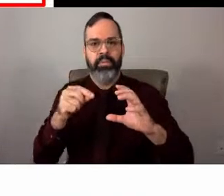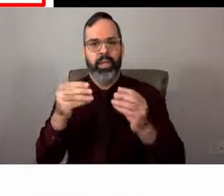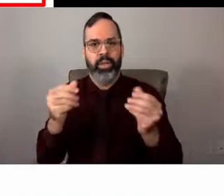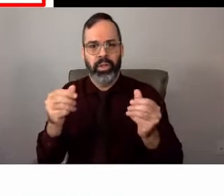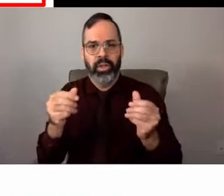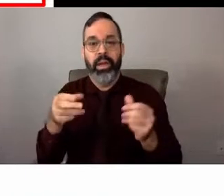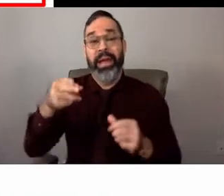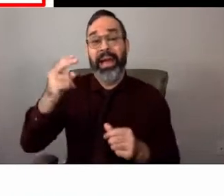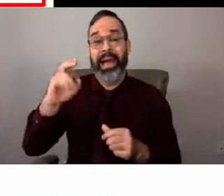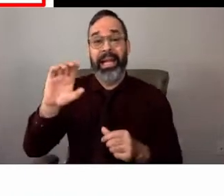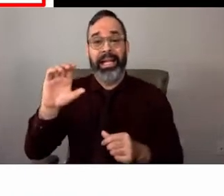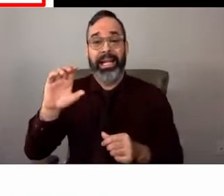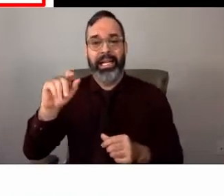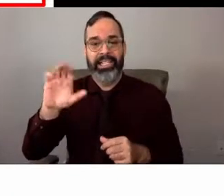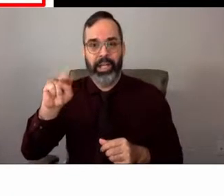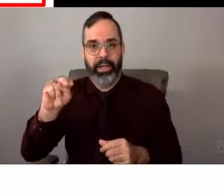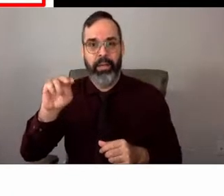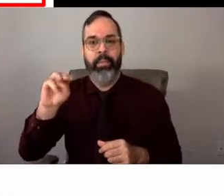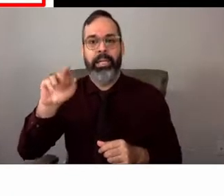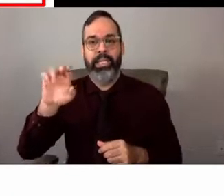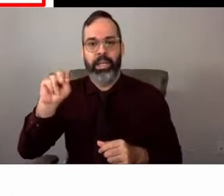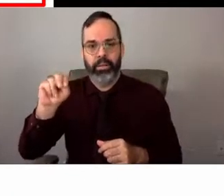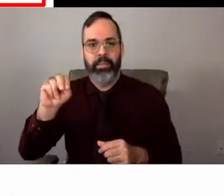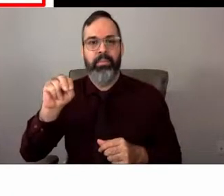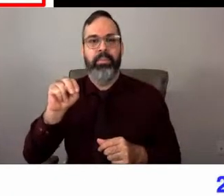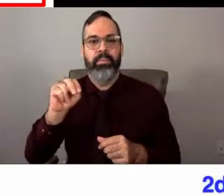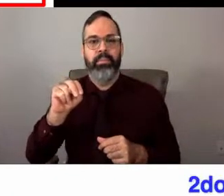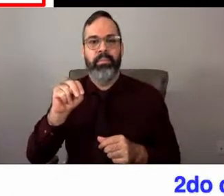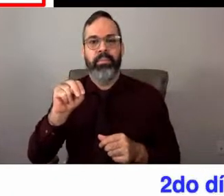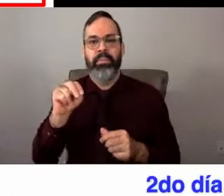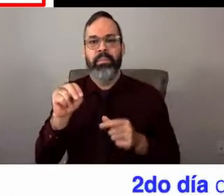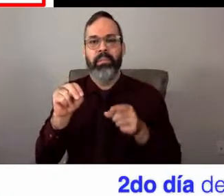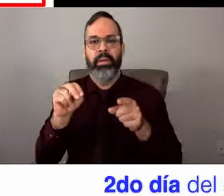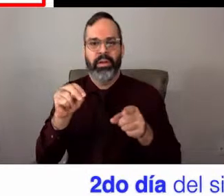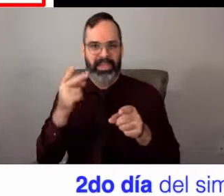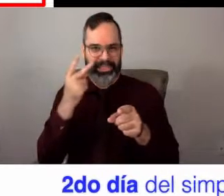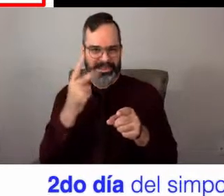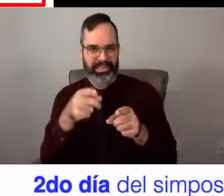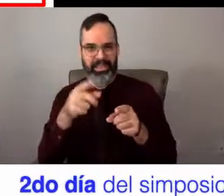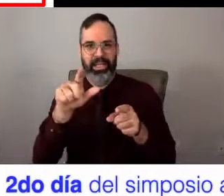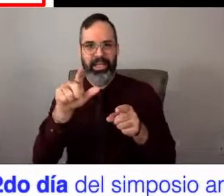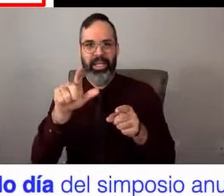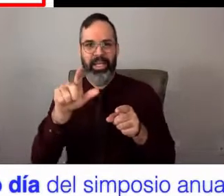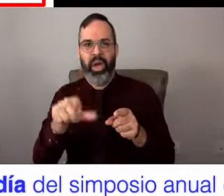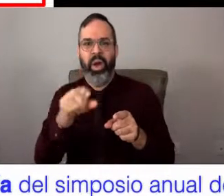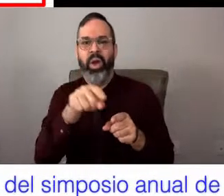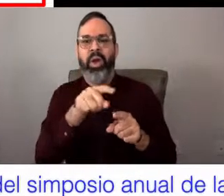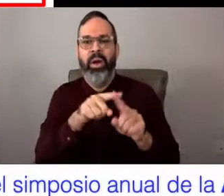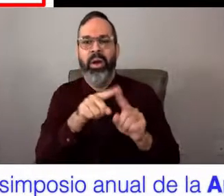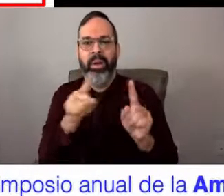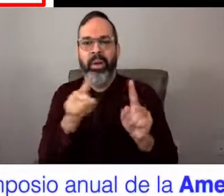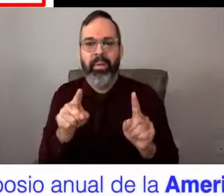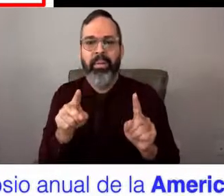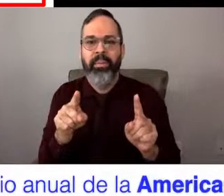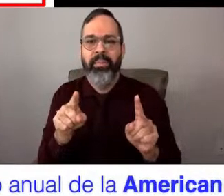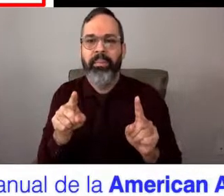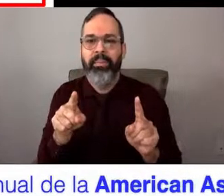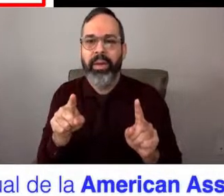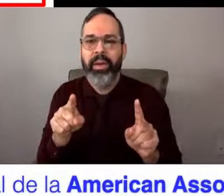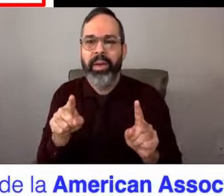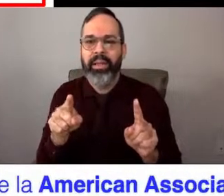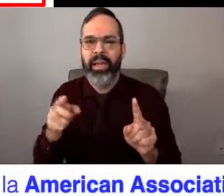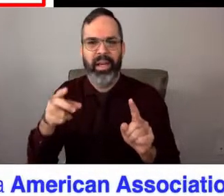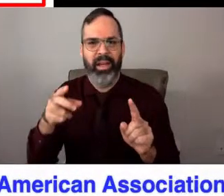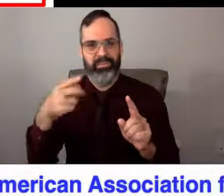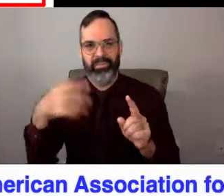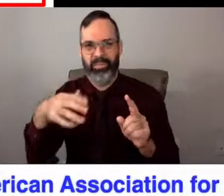magnesium, you can see that the inward and outward currents is low. But when we add 1 millimolar acetylated spermine, there is a huge increase in